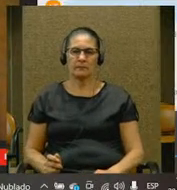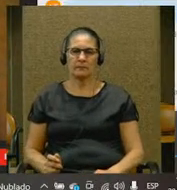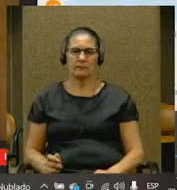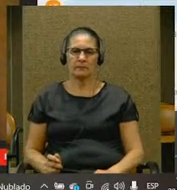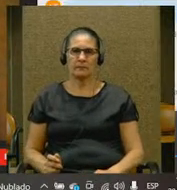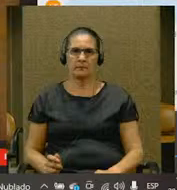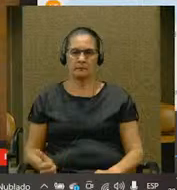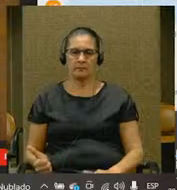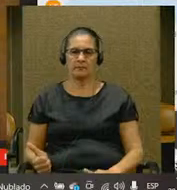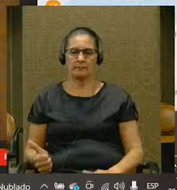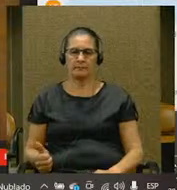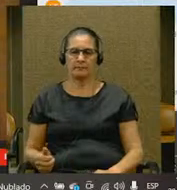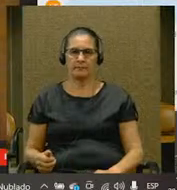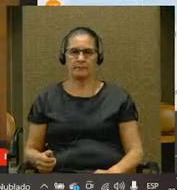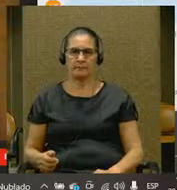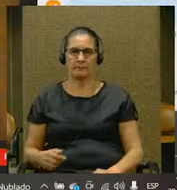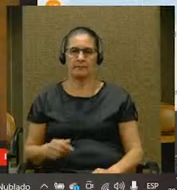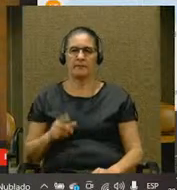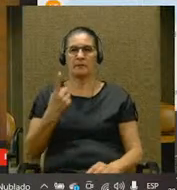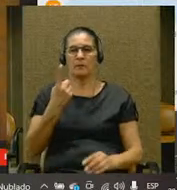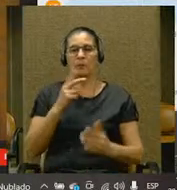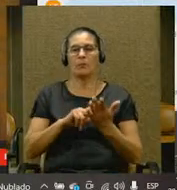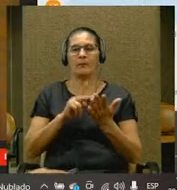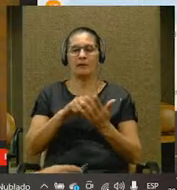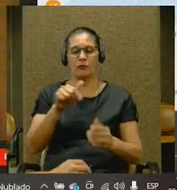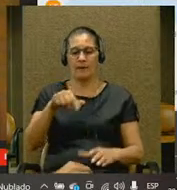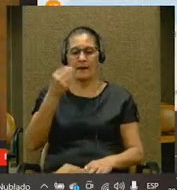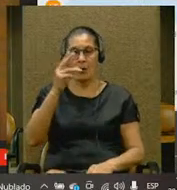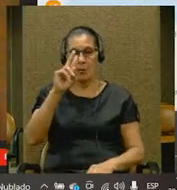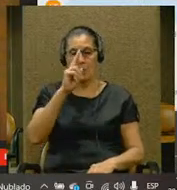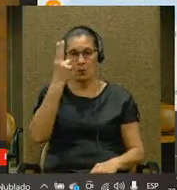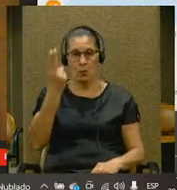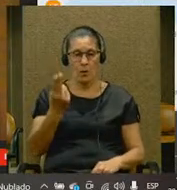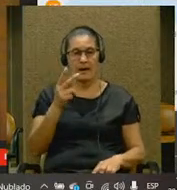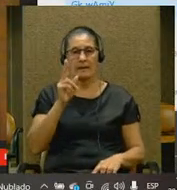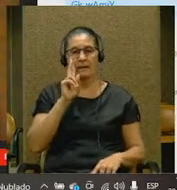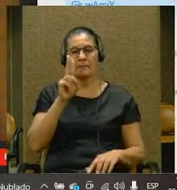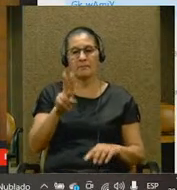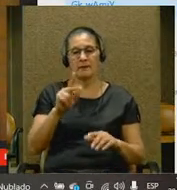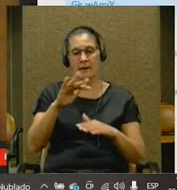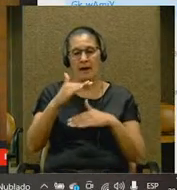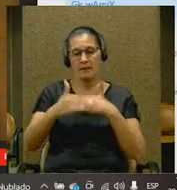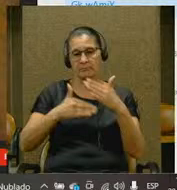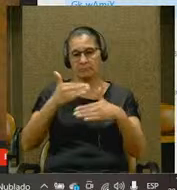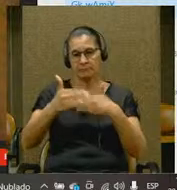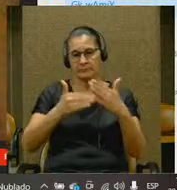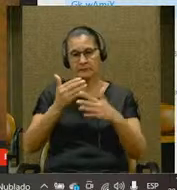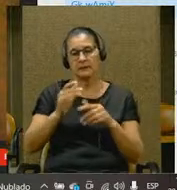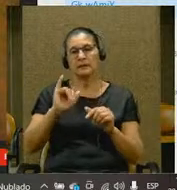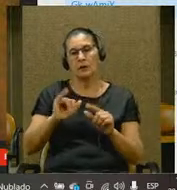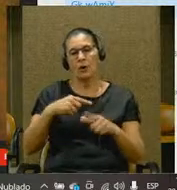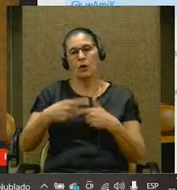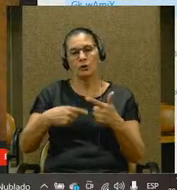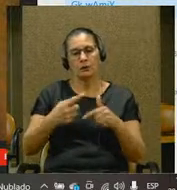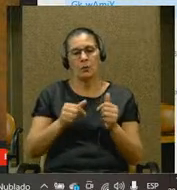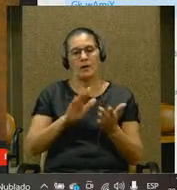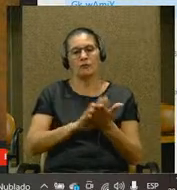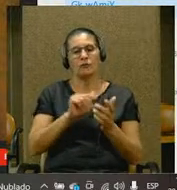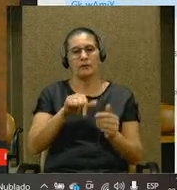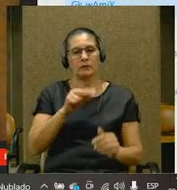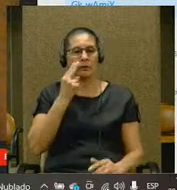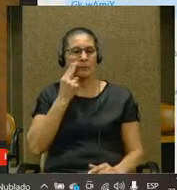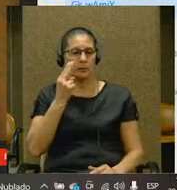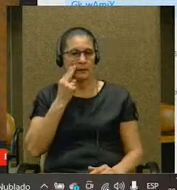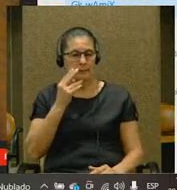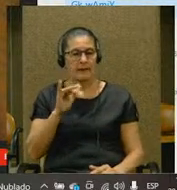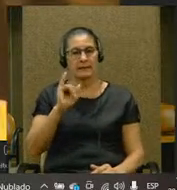A great step for Uruguay to look ahead and get ahead of potential problems, and take advantage of the fact that Uruguay